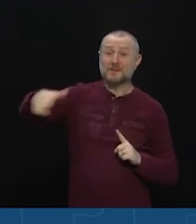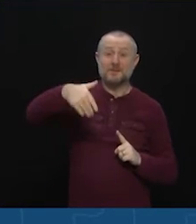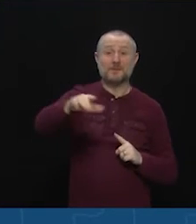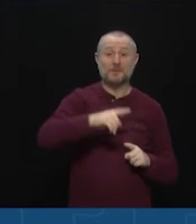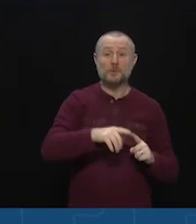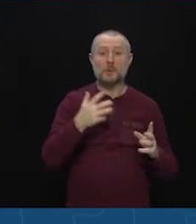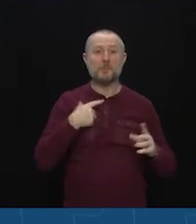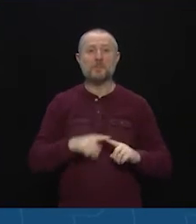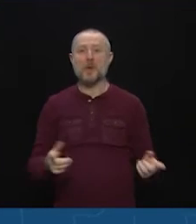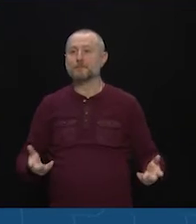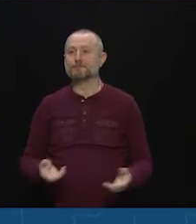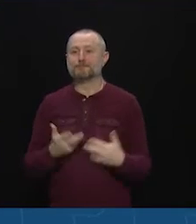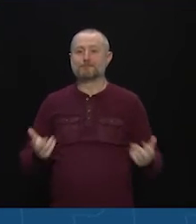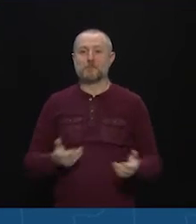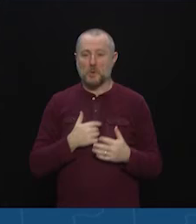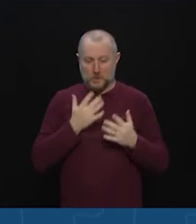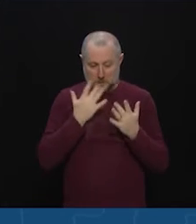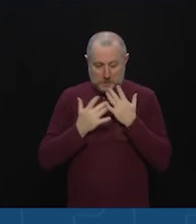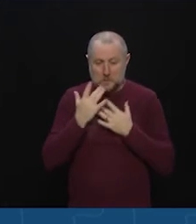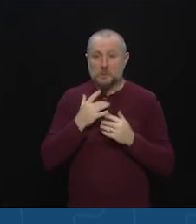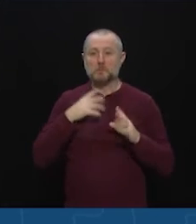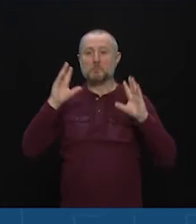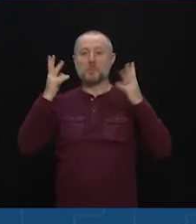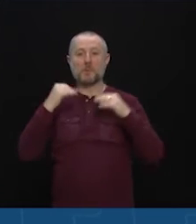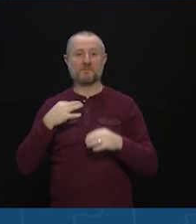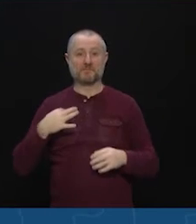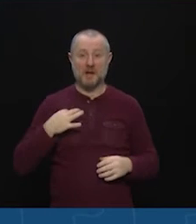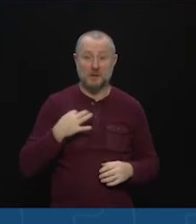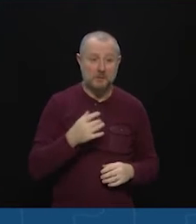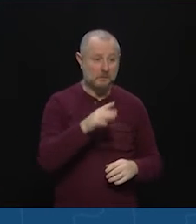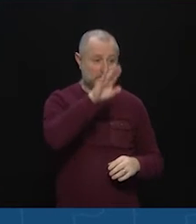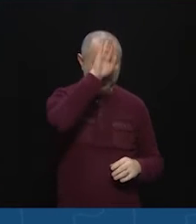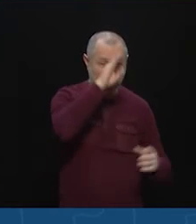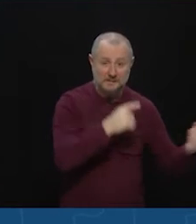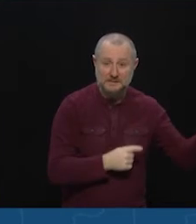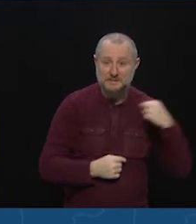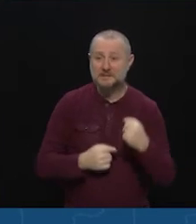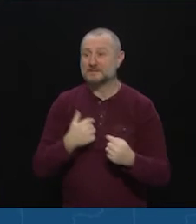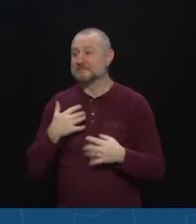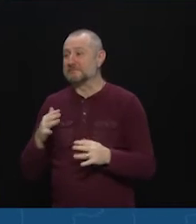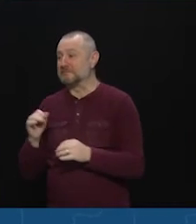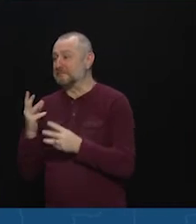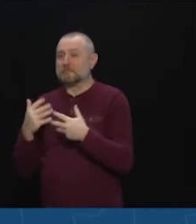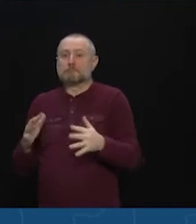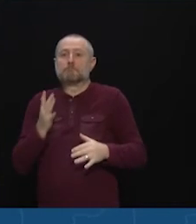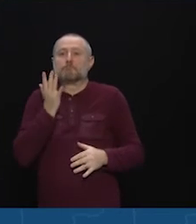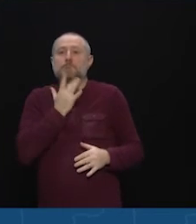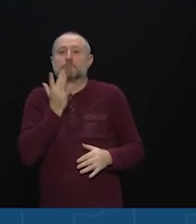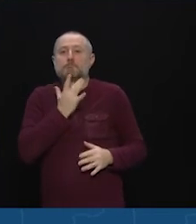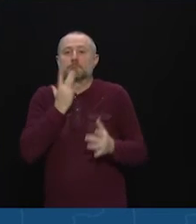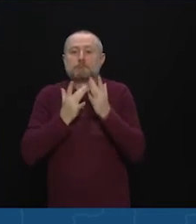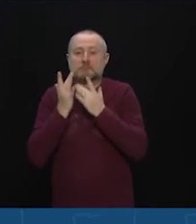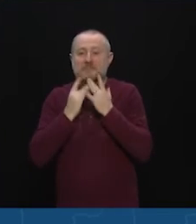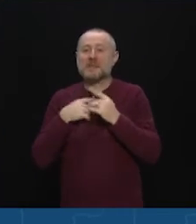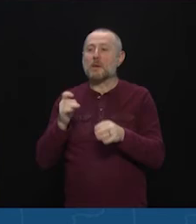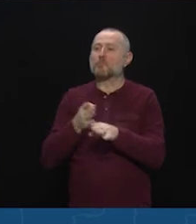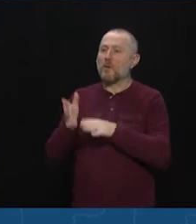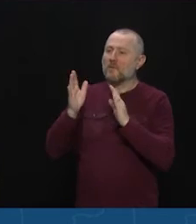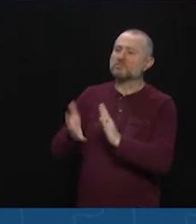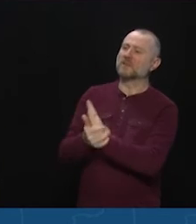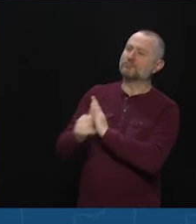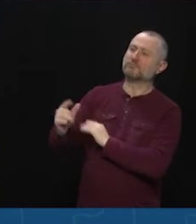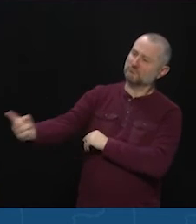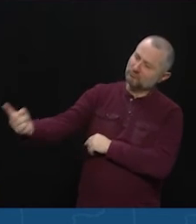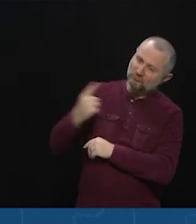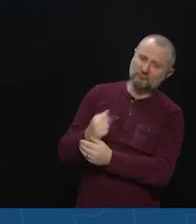have are volunteer firefighters and EMTs to do this, so we really need professionals who can help with this effort. So that's why part of my winter surge